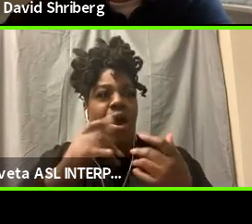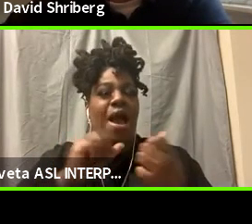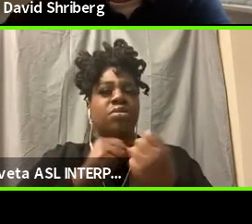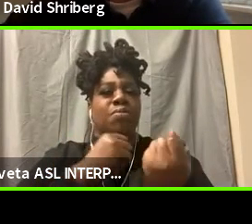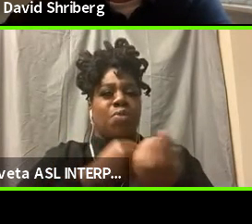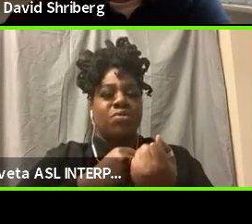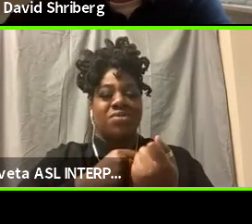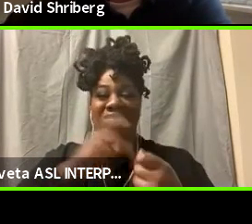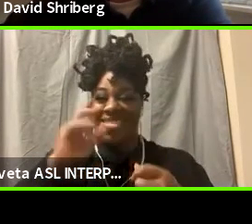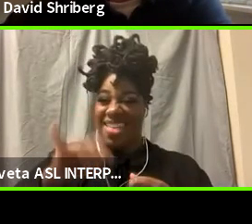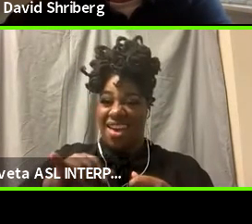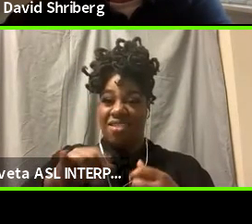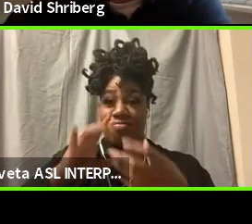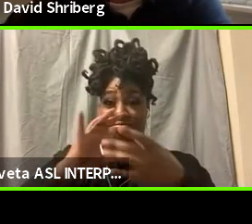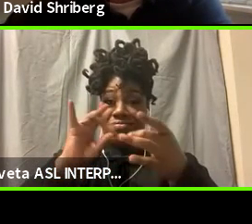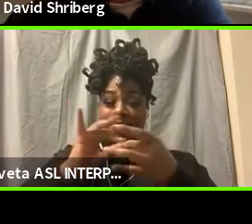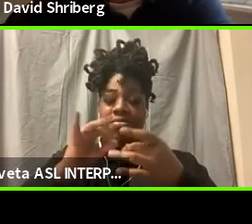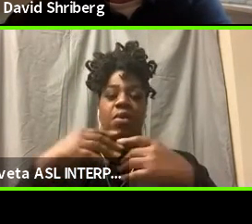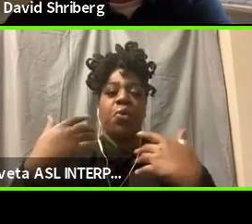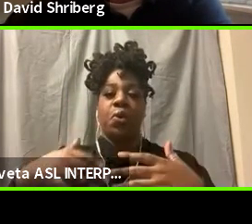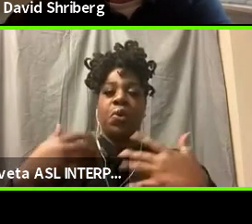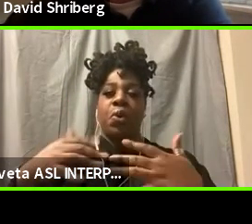in a really productive way.